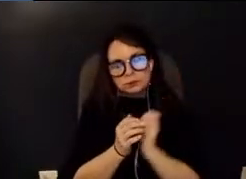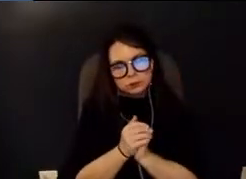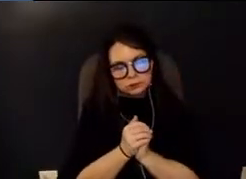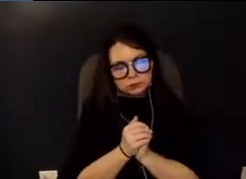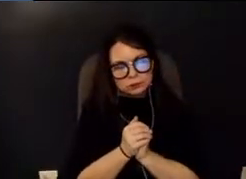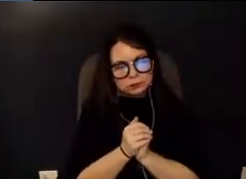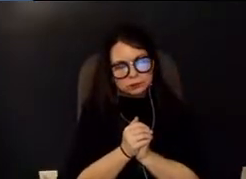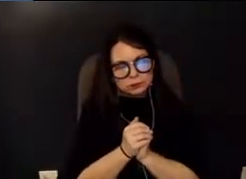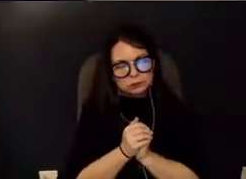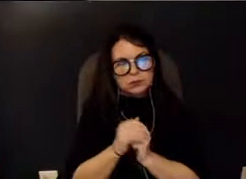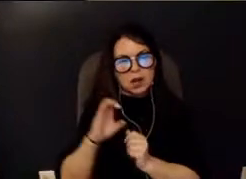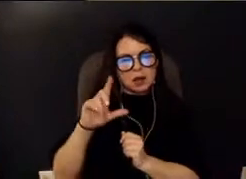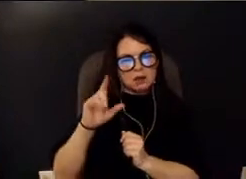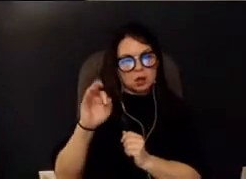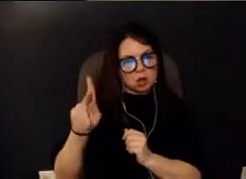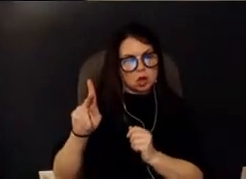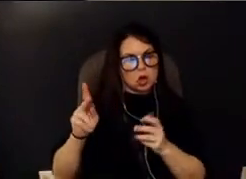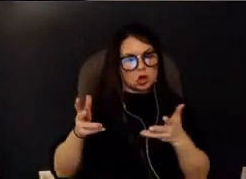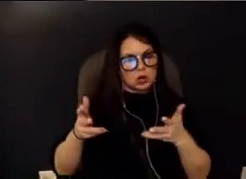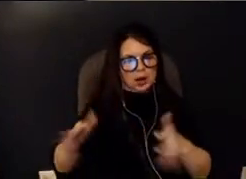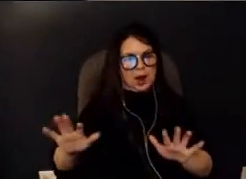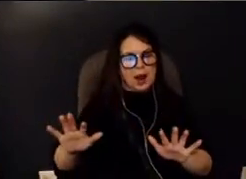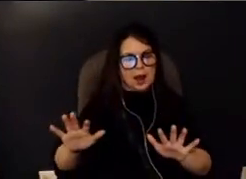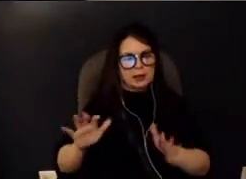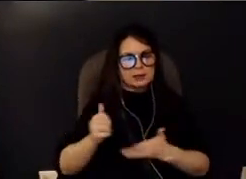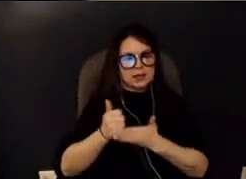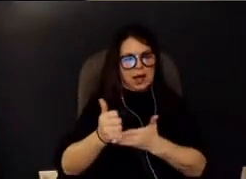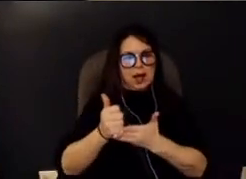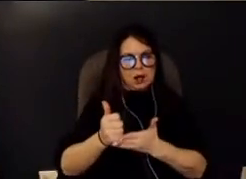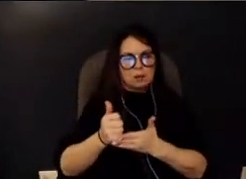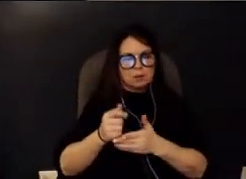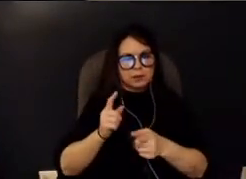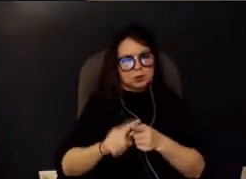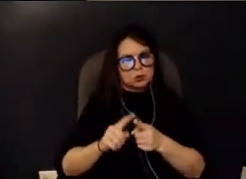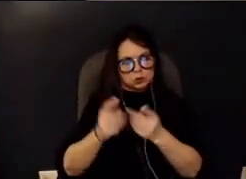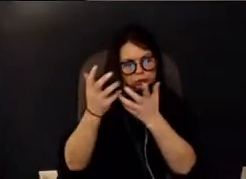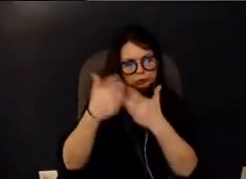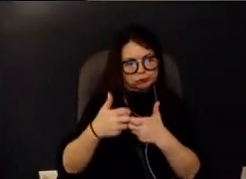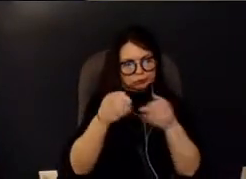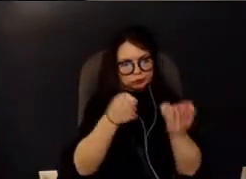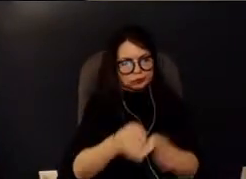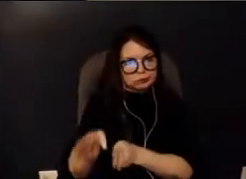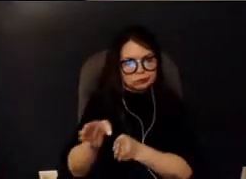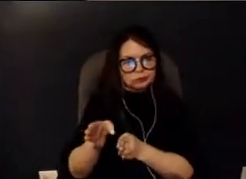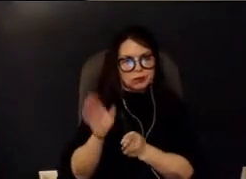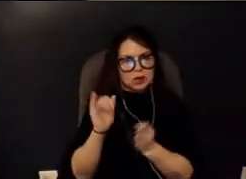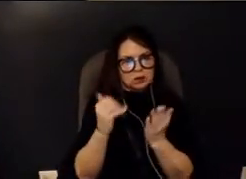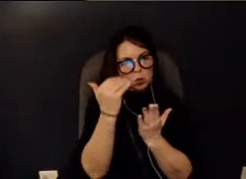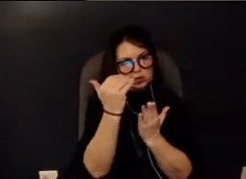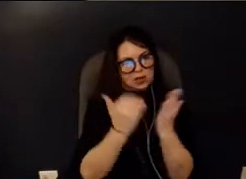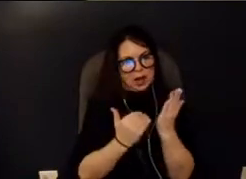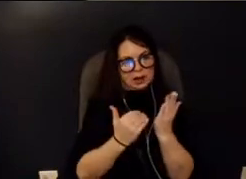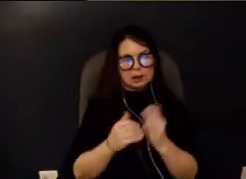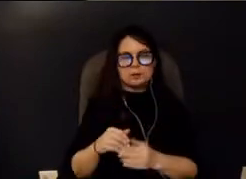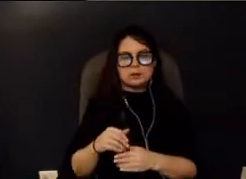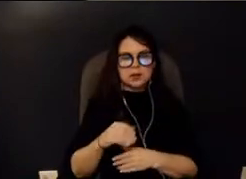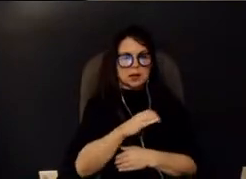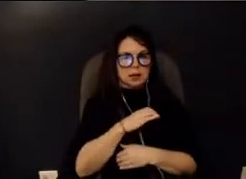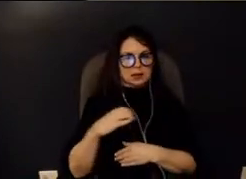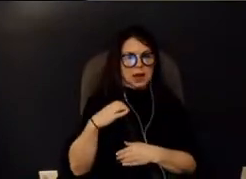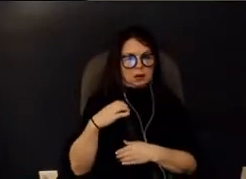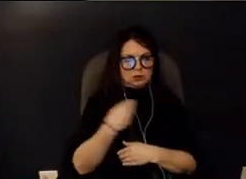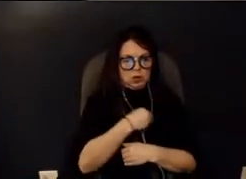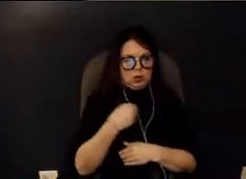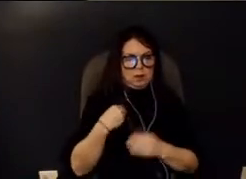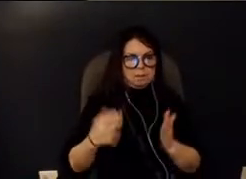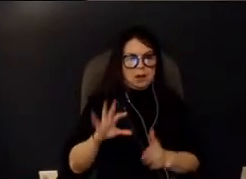to arrange these items. So the first is by Councilmember Fletcher. I'll just recognize